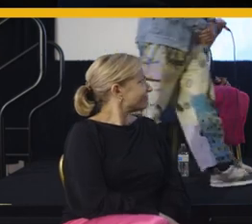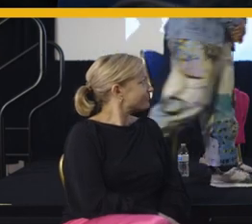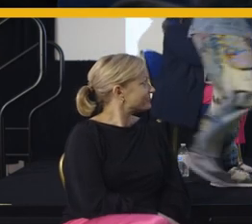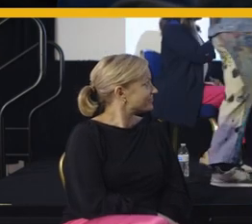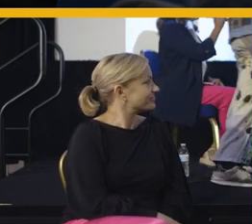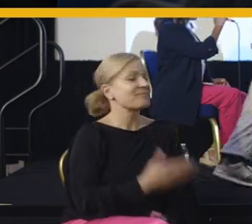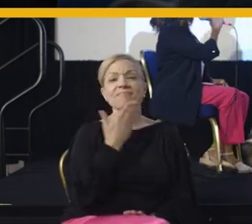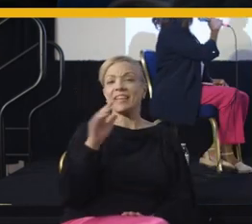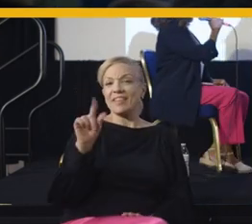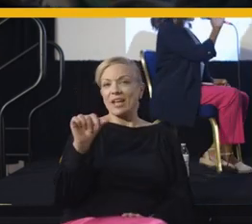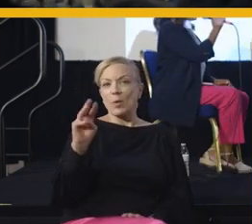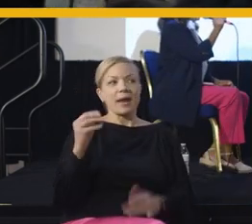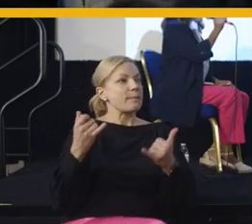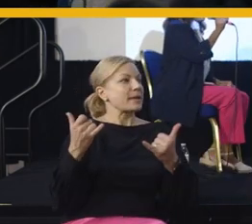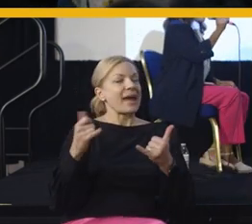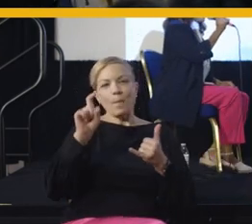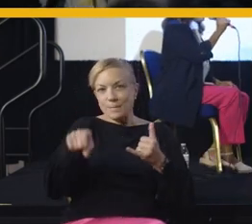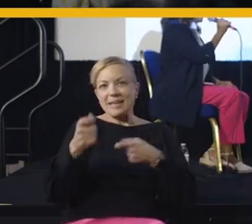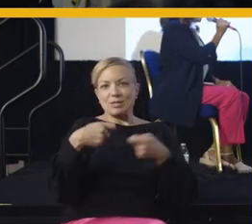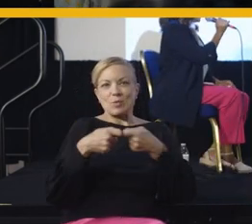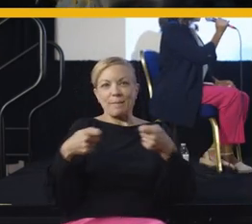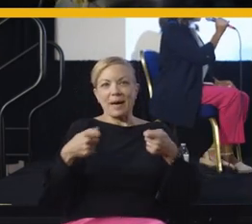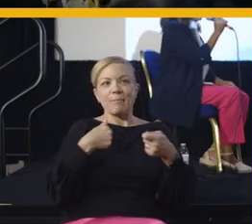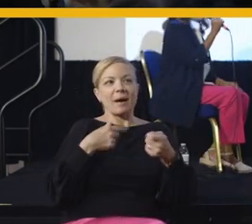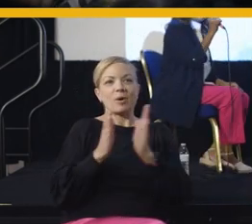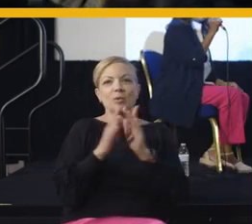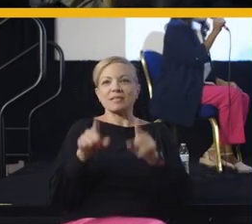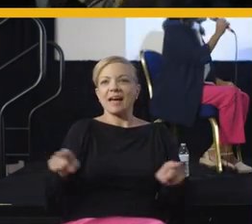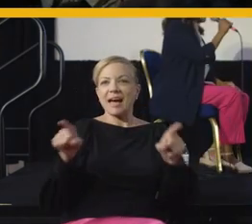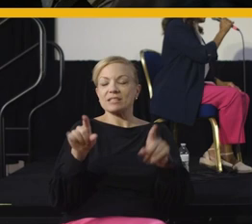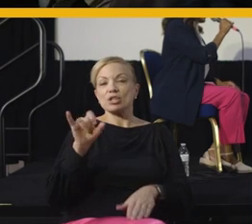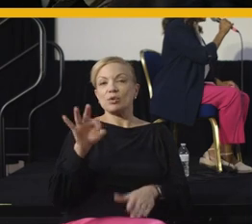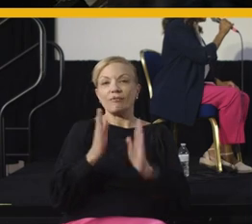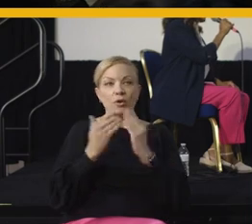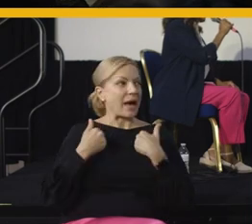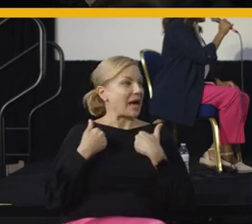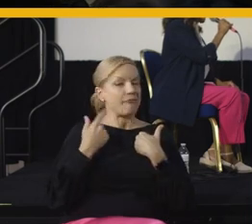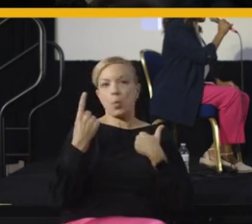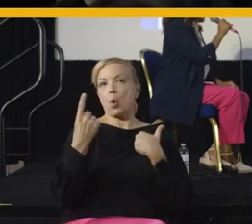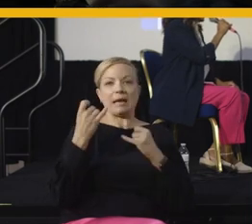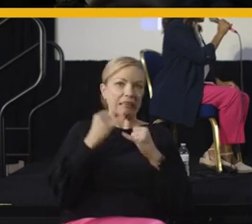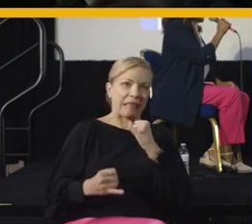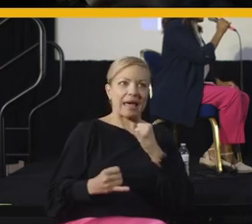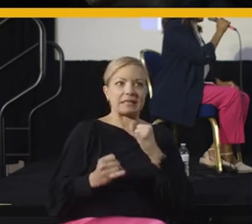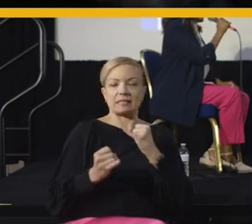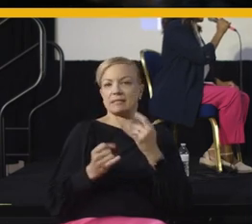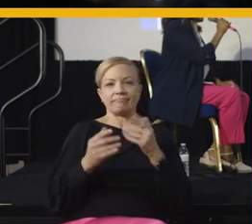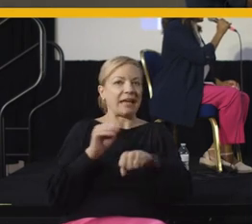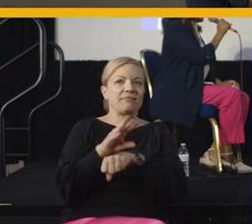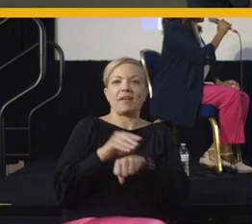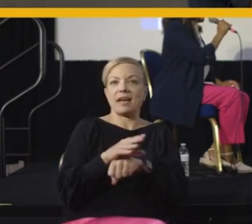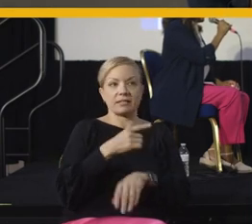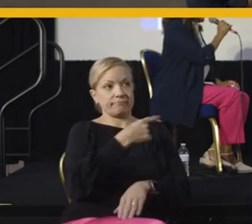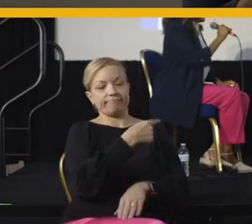Thank you, Adam. And I think now we have to wrap, so I'm going to ask everyone if you have like one last piece of quick advice